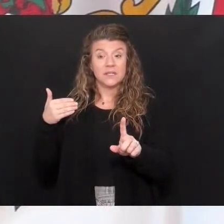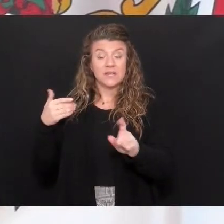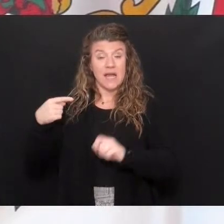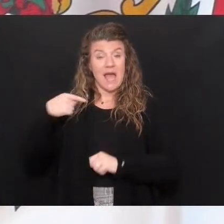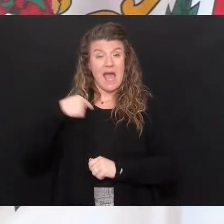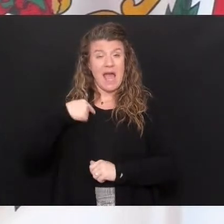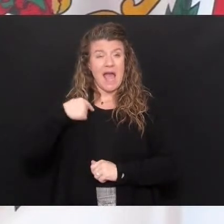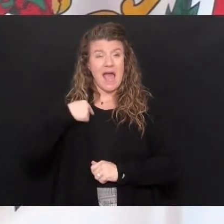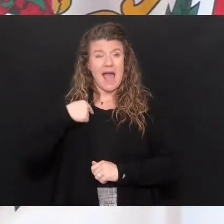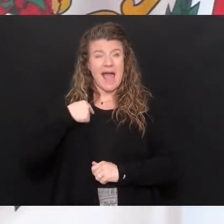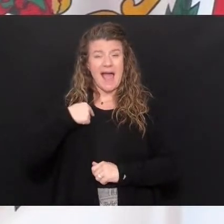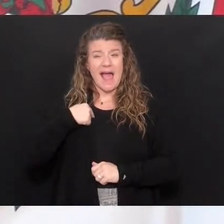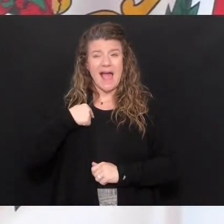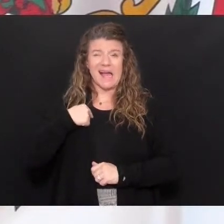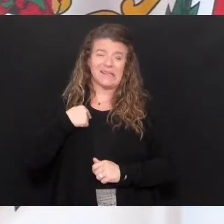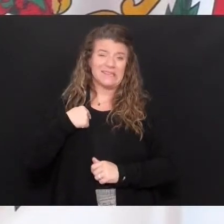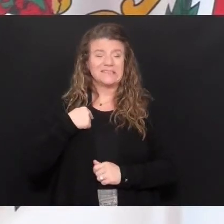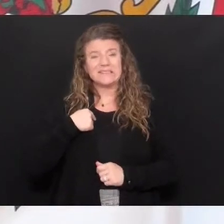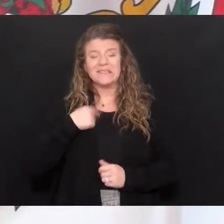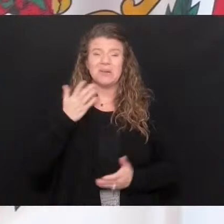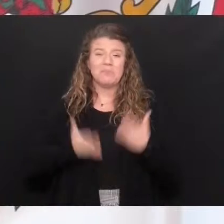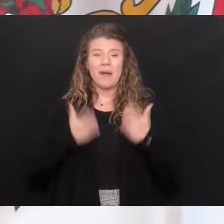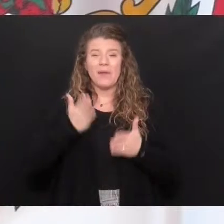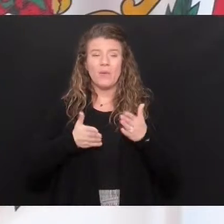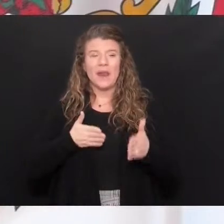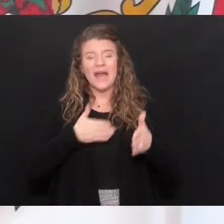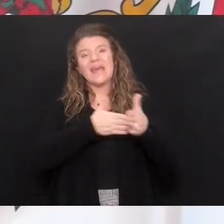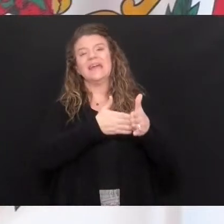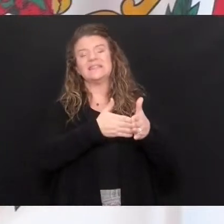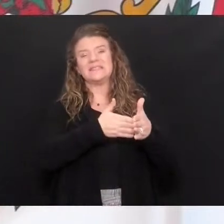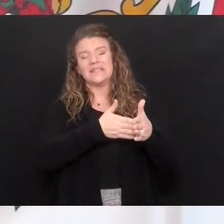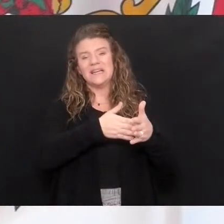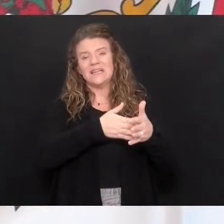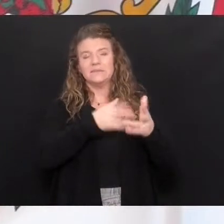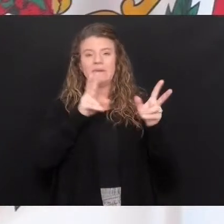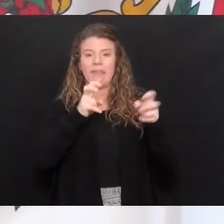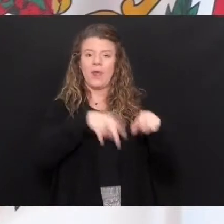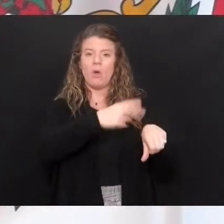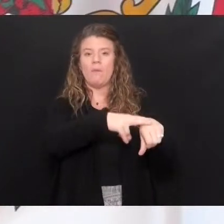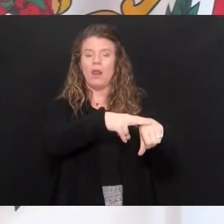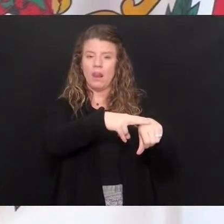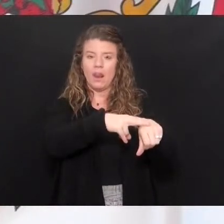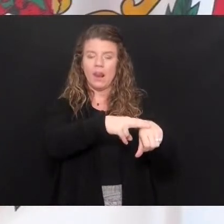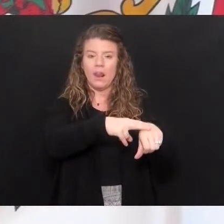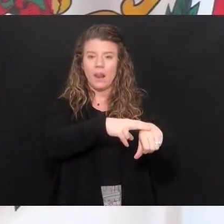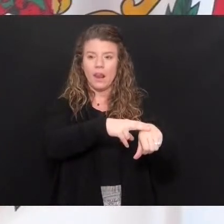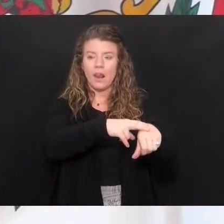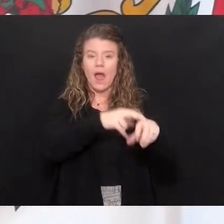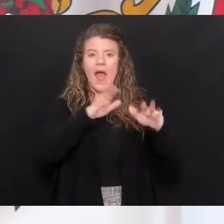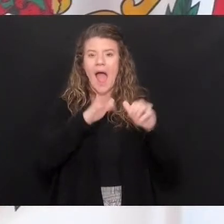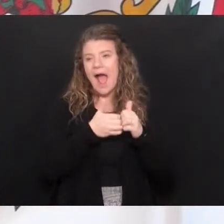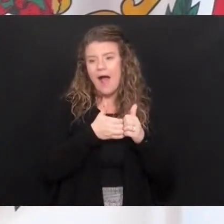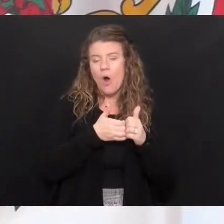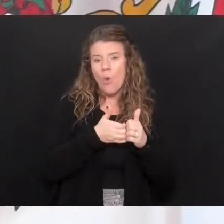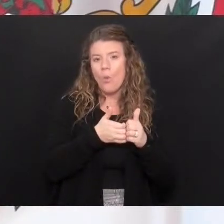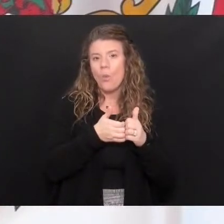probably went a little bit against the grain, surely against the grain from the standpoint of